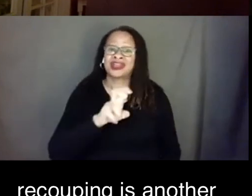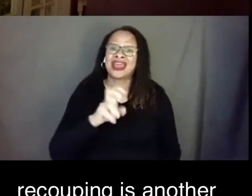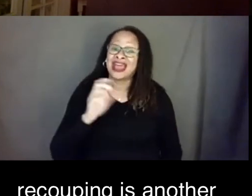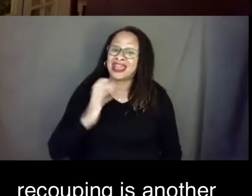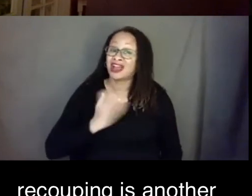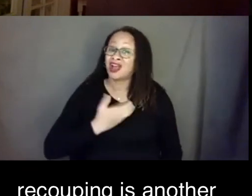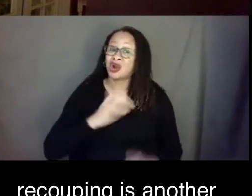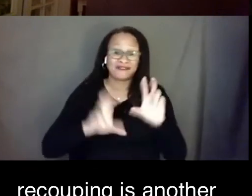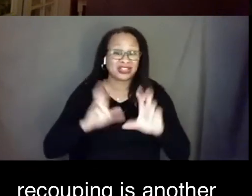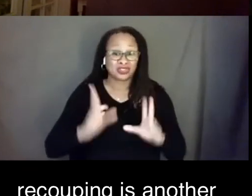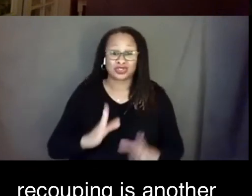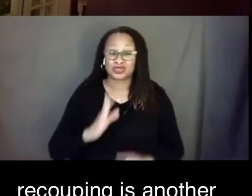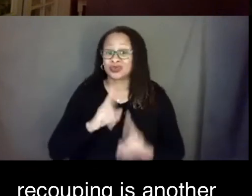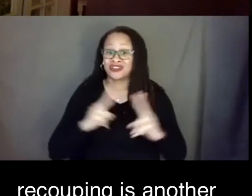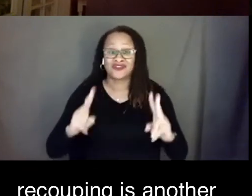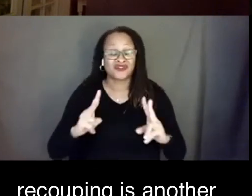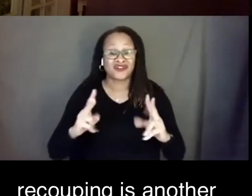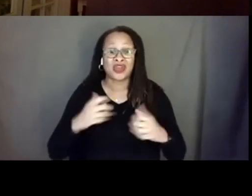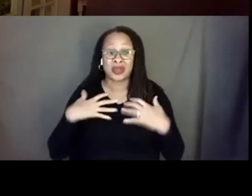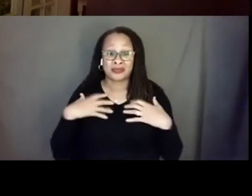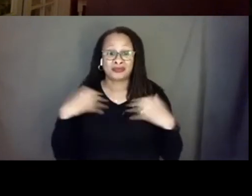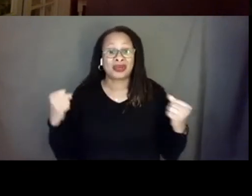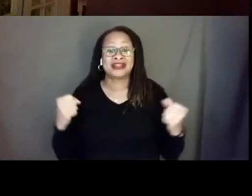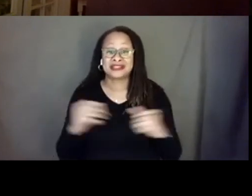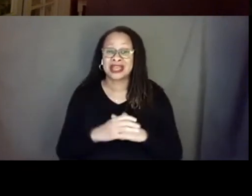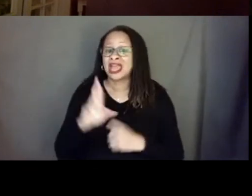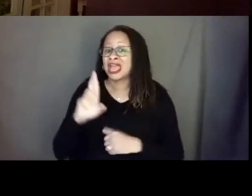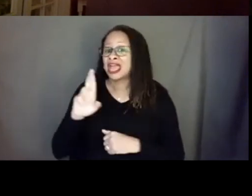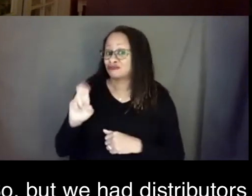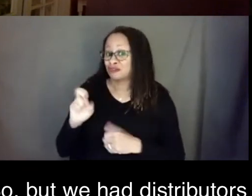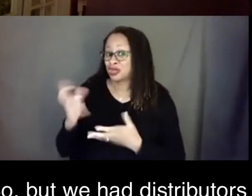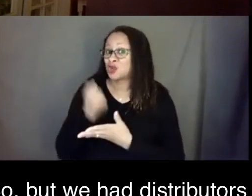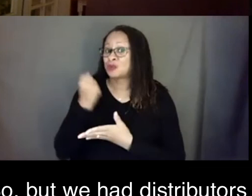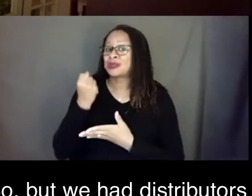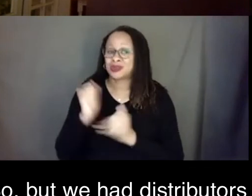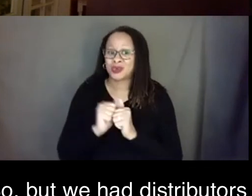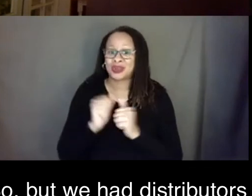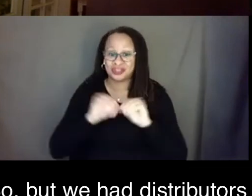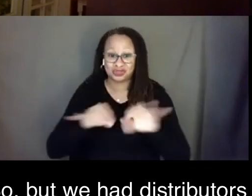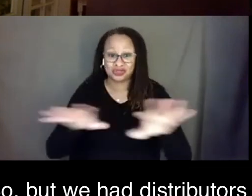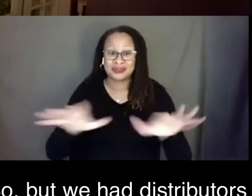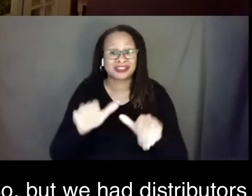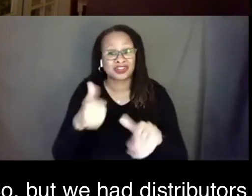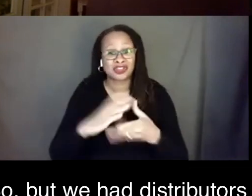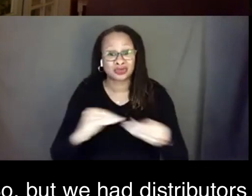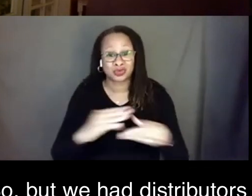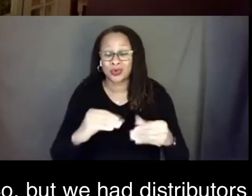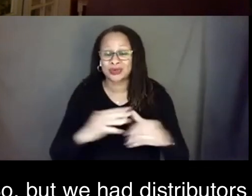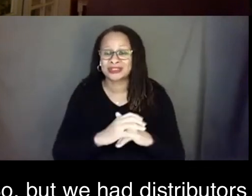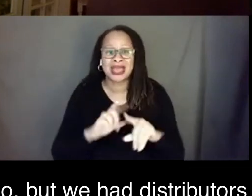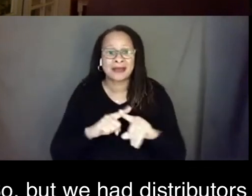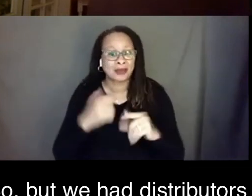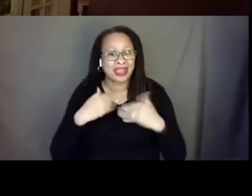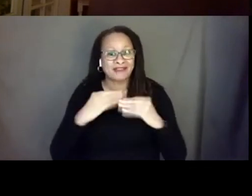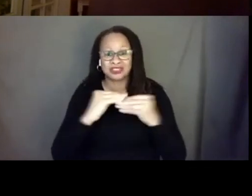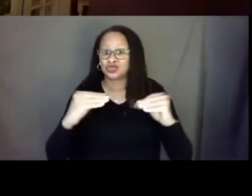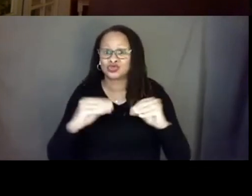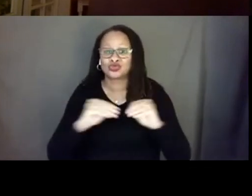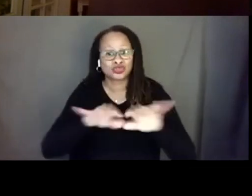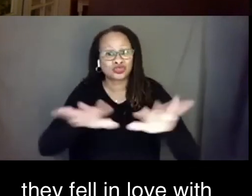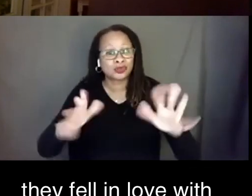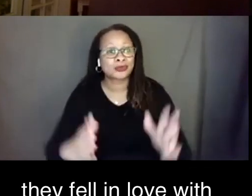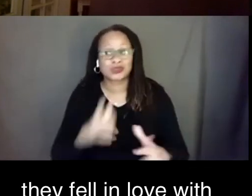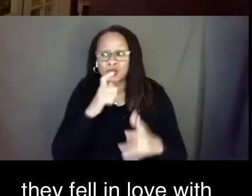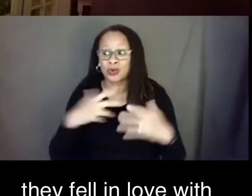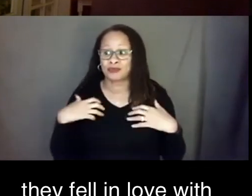know, recouping is another story with distributors, as we all know. So, you know, but we had distributors who were brave too. They picked up the